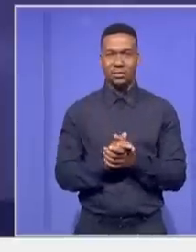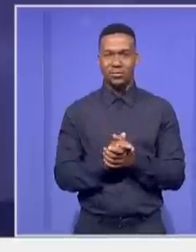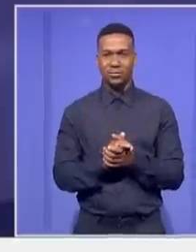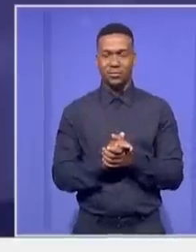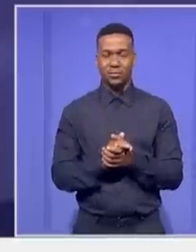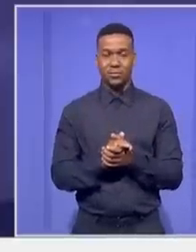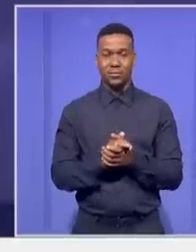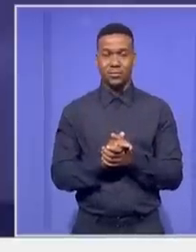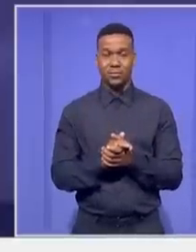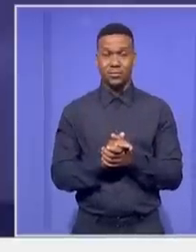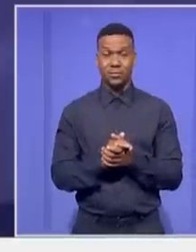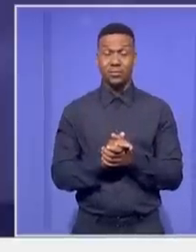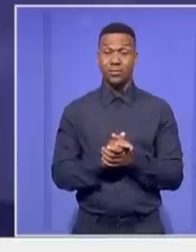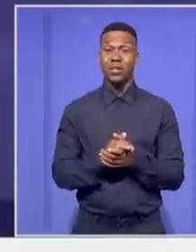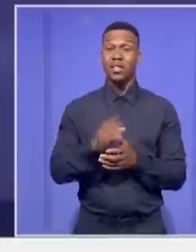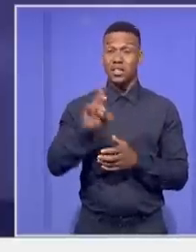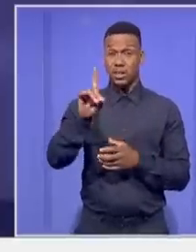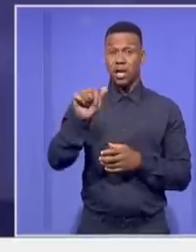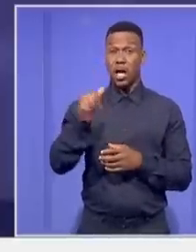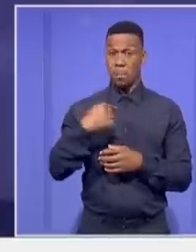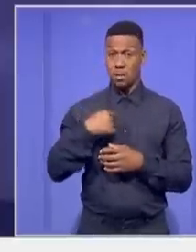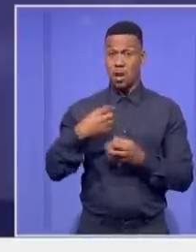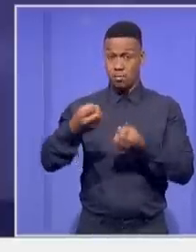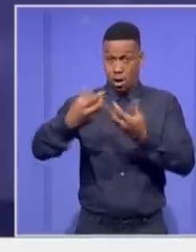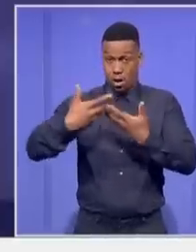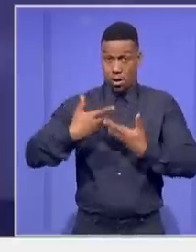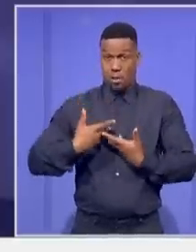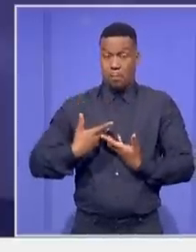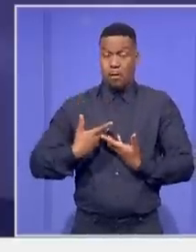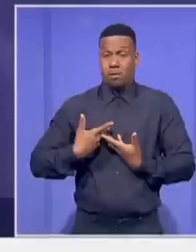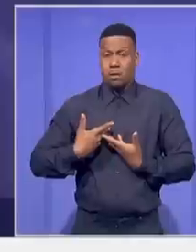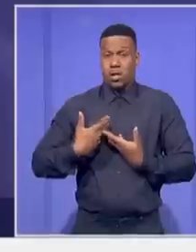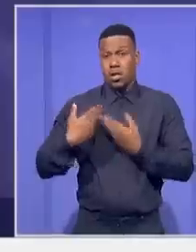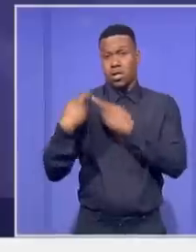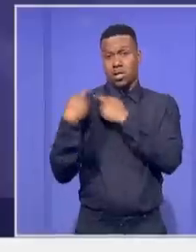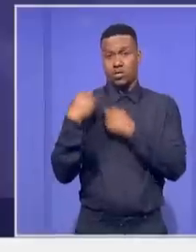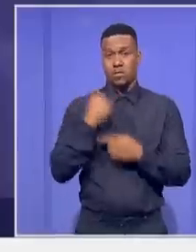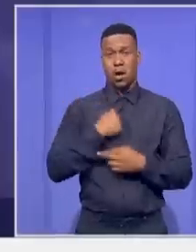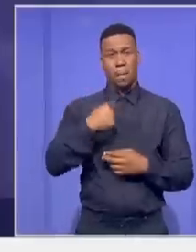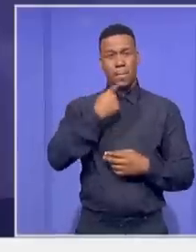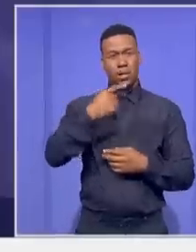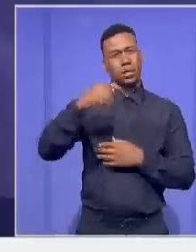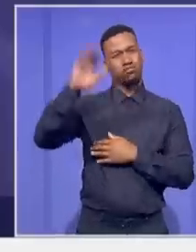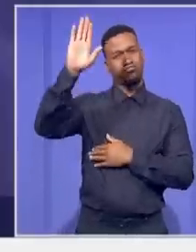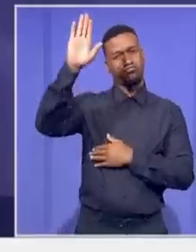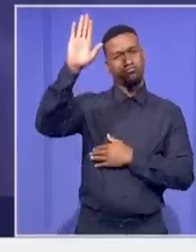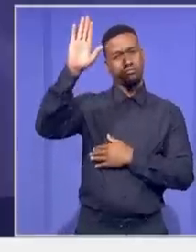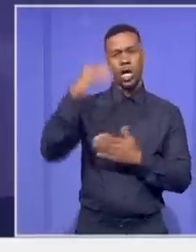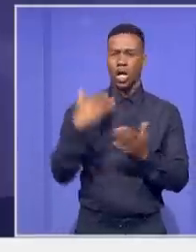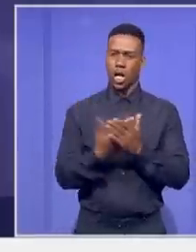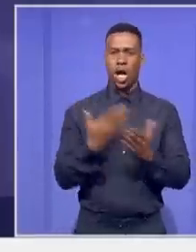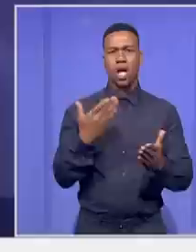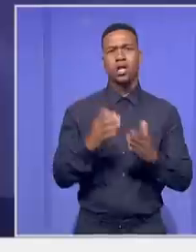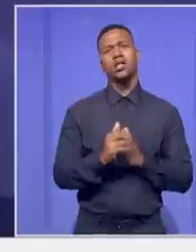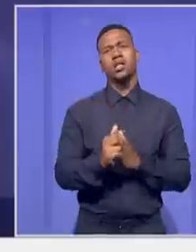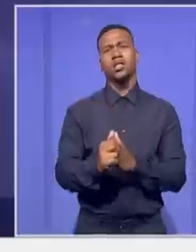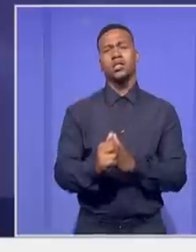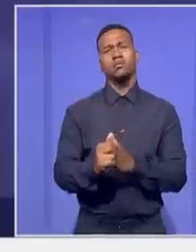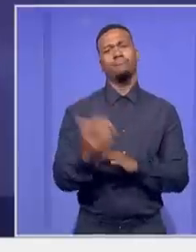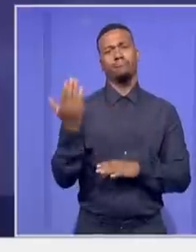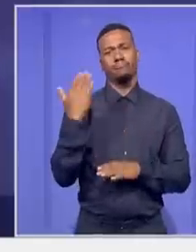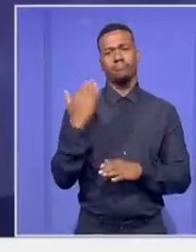That, colleagues, was the DA I inherited when I put my hand up to lead this party as the interim federal leader